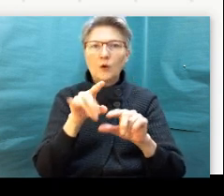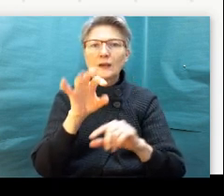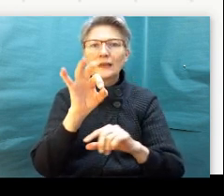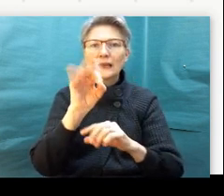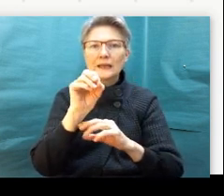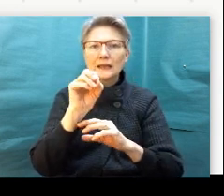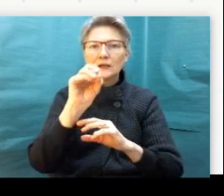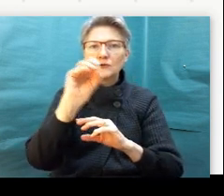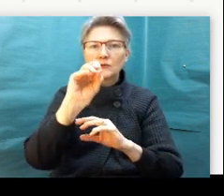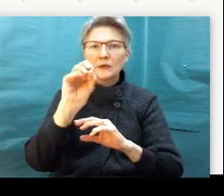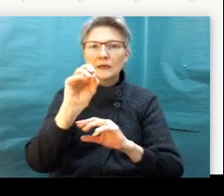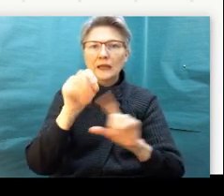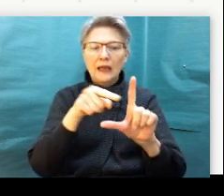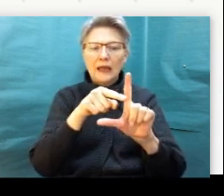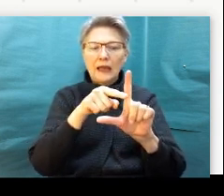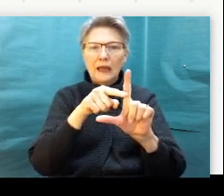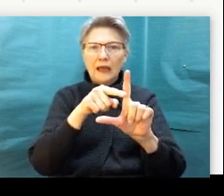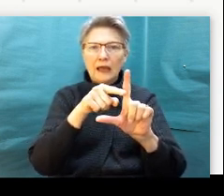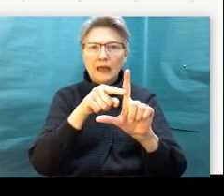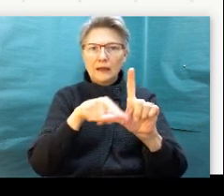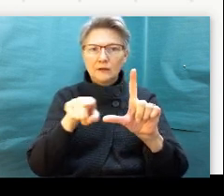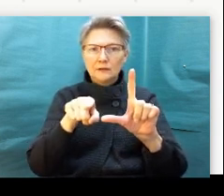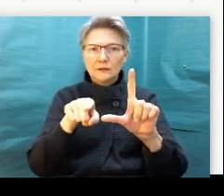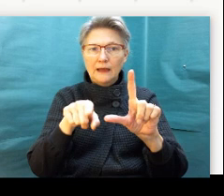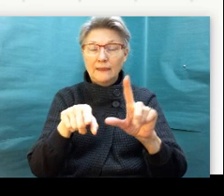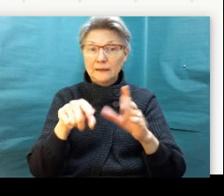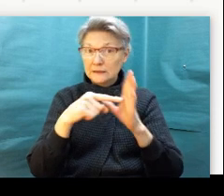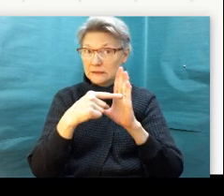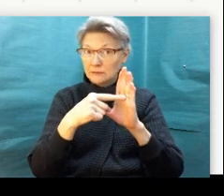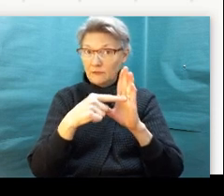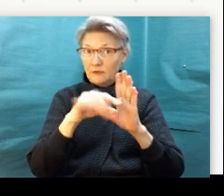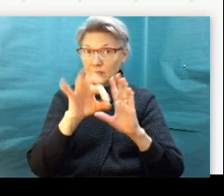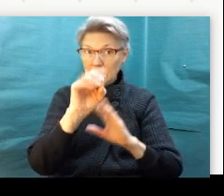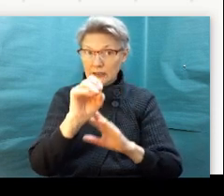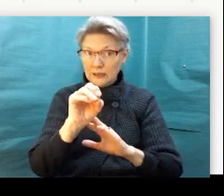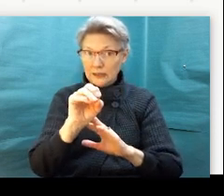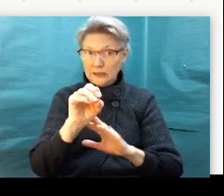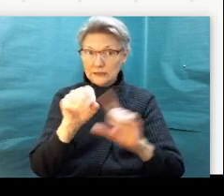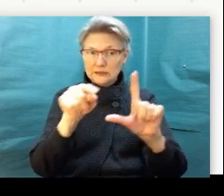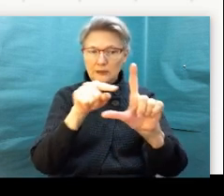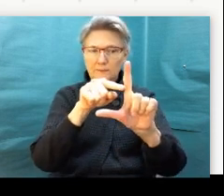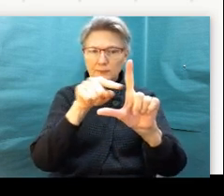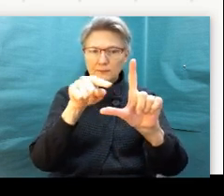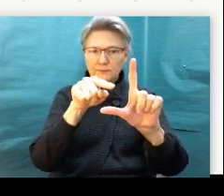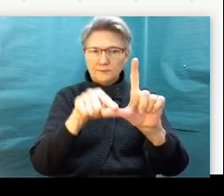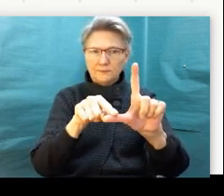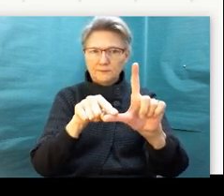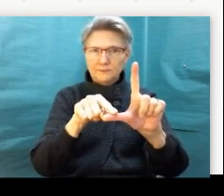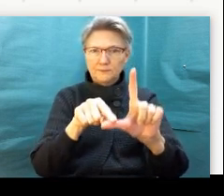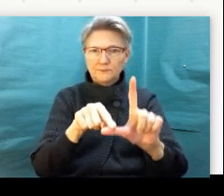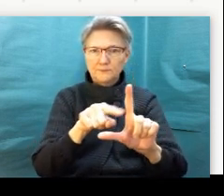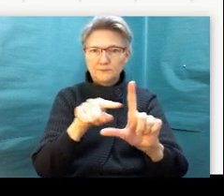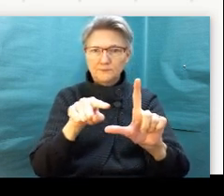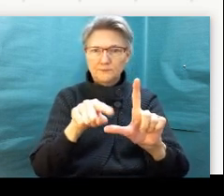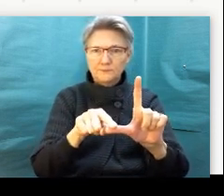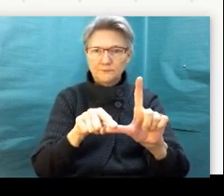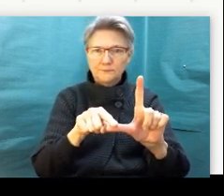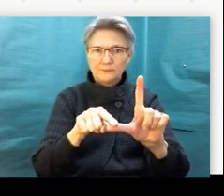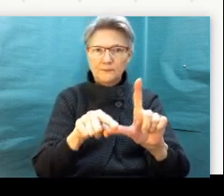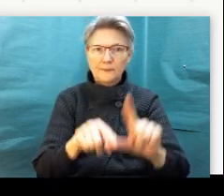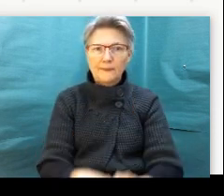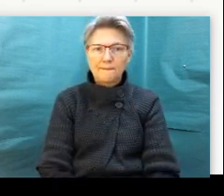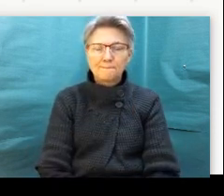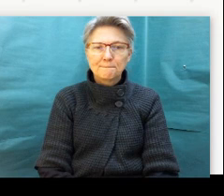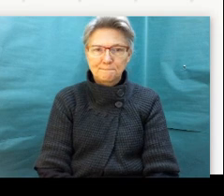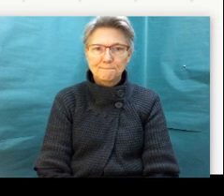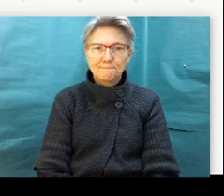angle. And this is the symbol for 90 degrees. I just can't type it on here. So this might look like this. That's the